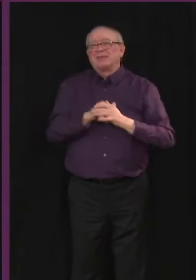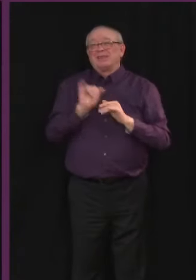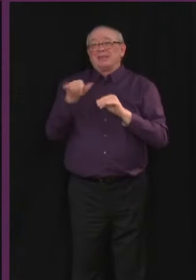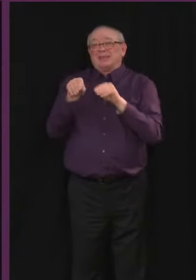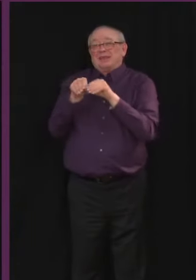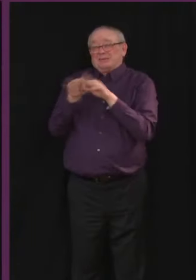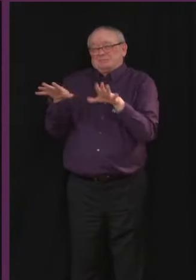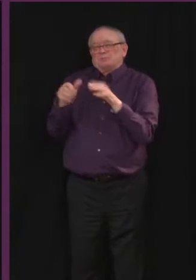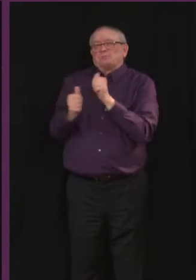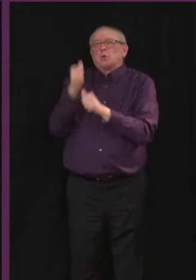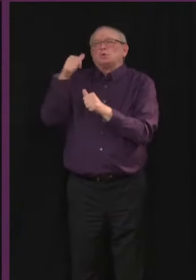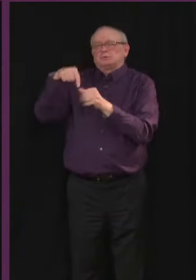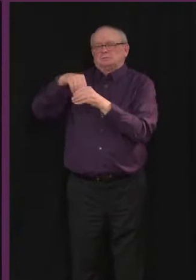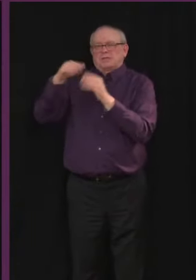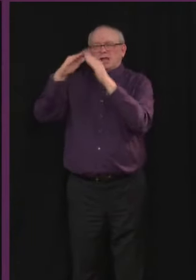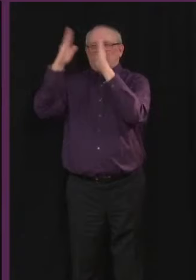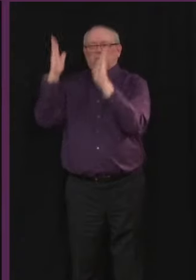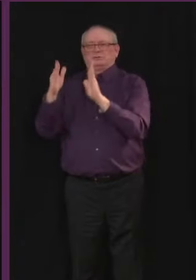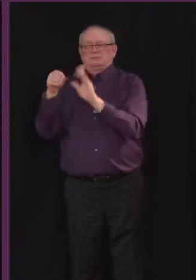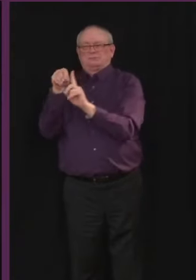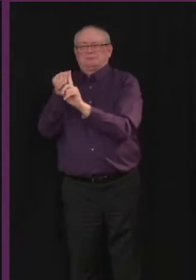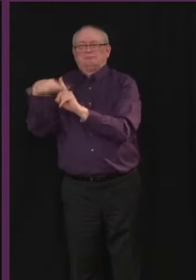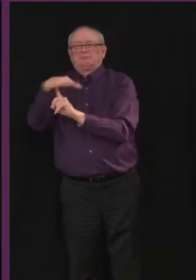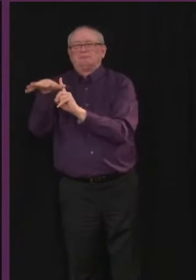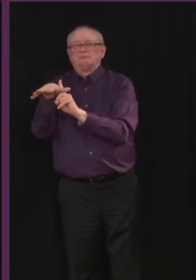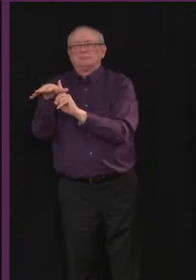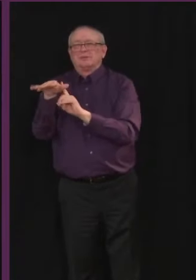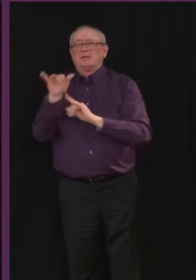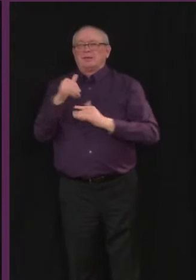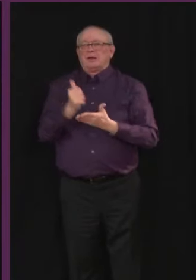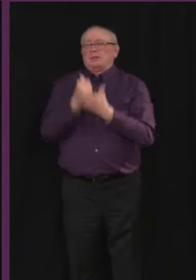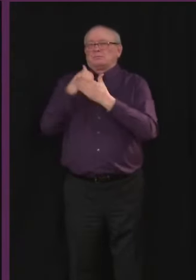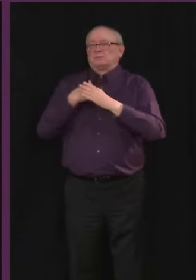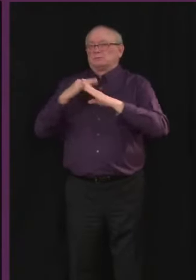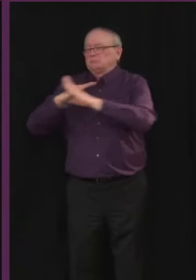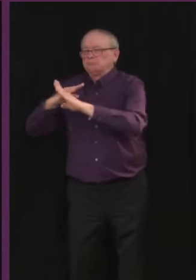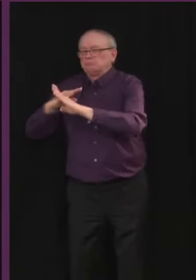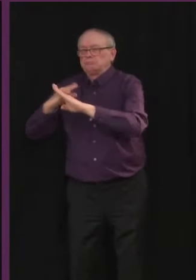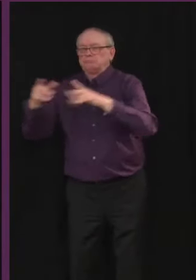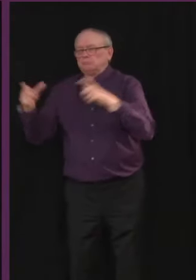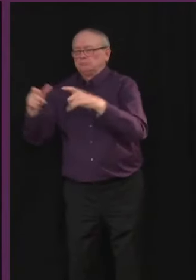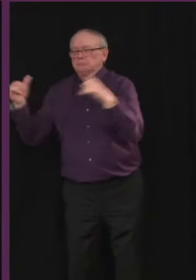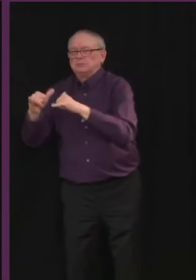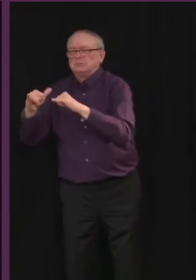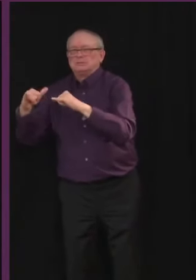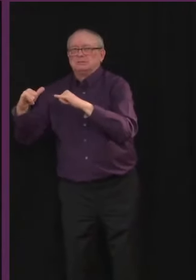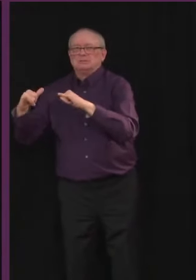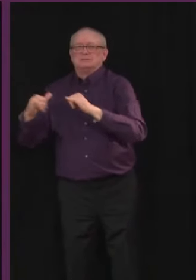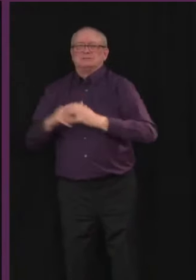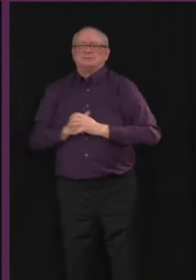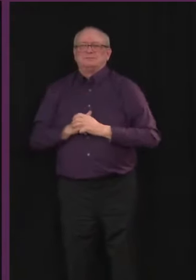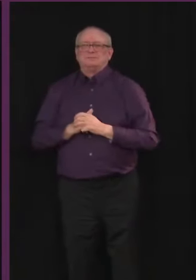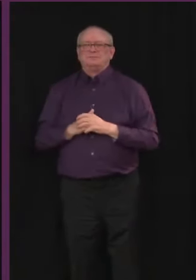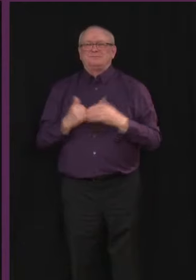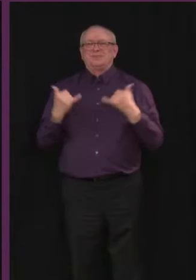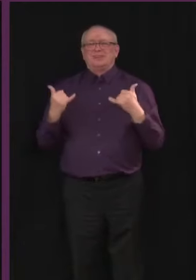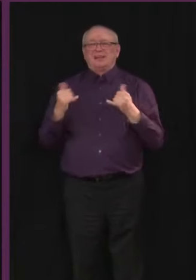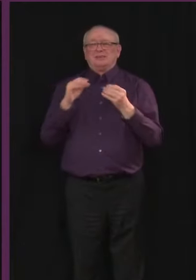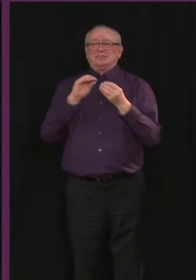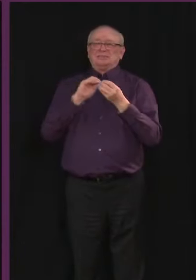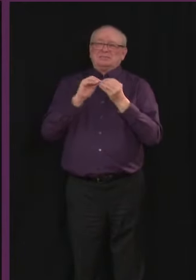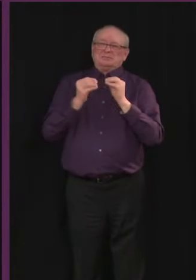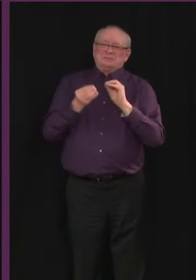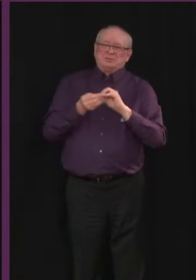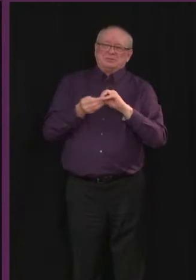containment strategy. Right now, again, it seems that our numbers are relatively stable, and it's a bit early to be able to